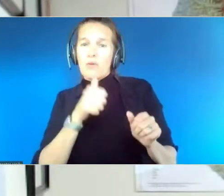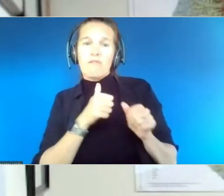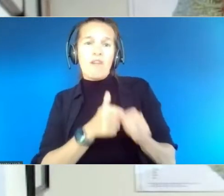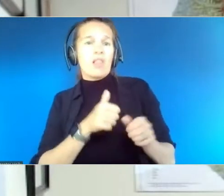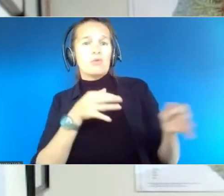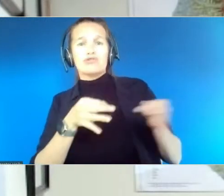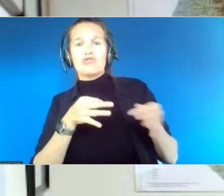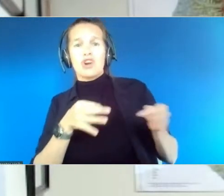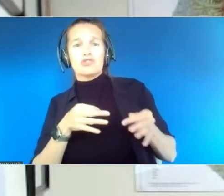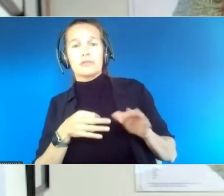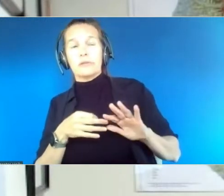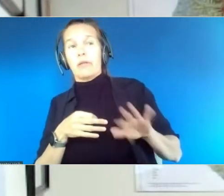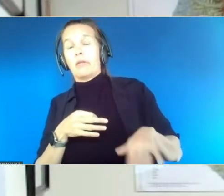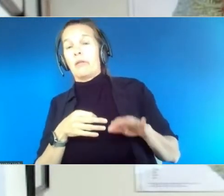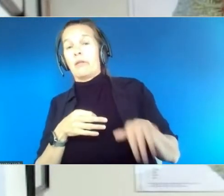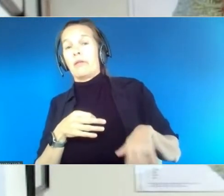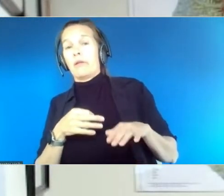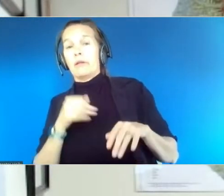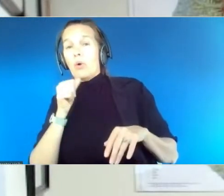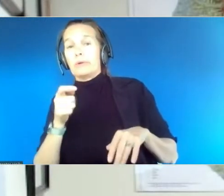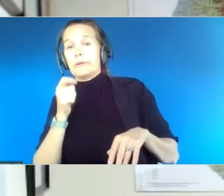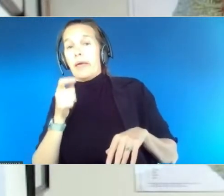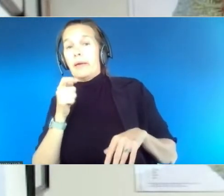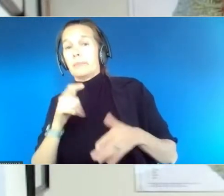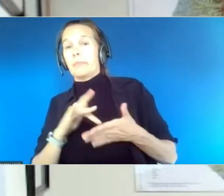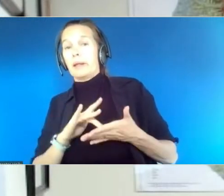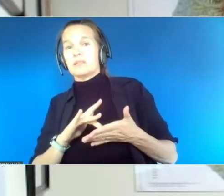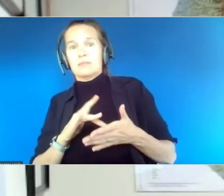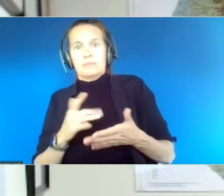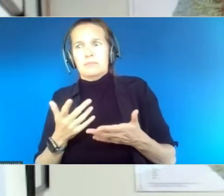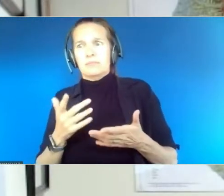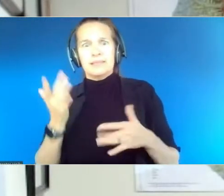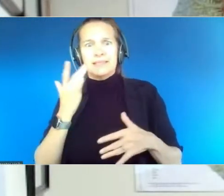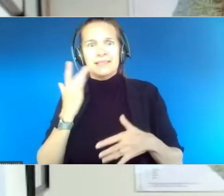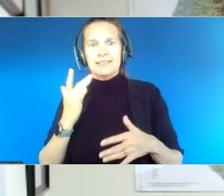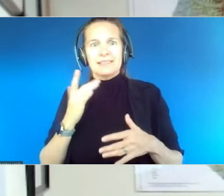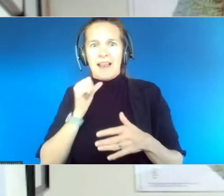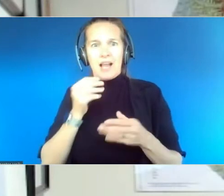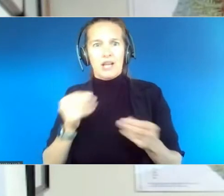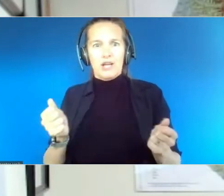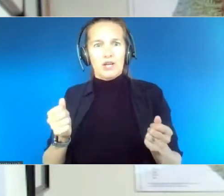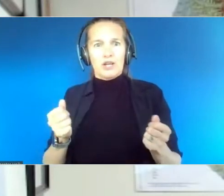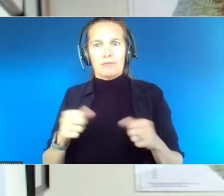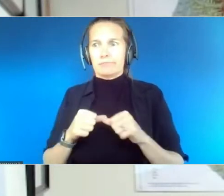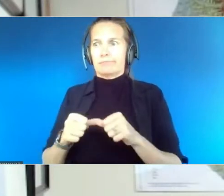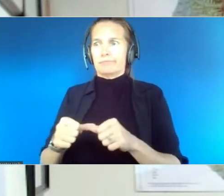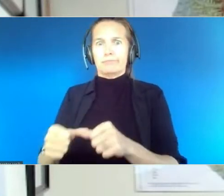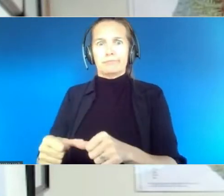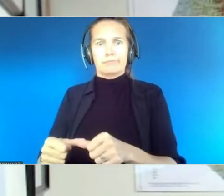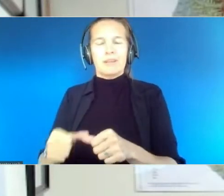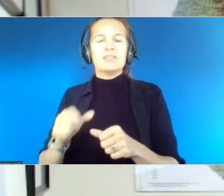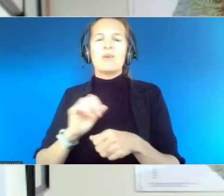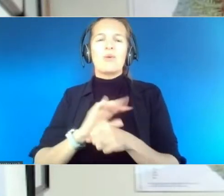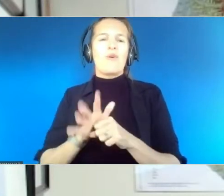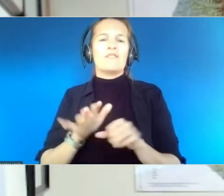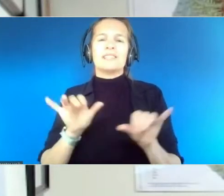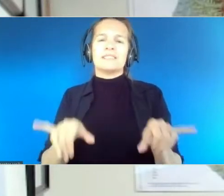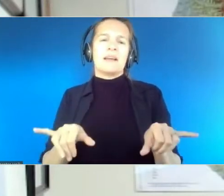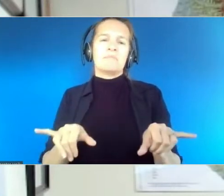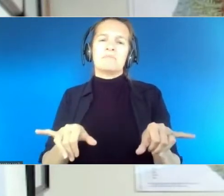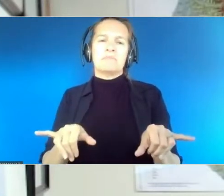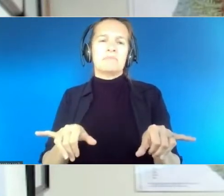instructions, it doesn't cure the disease. And so in this situation with COVID, it's exactly the same